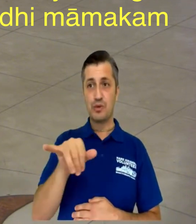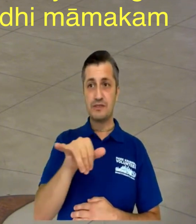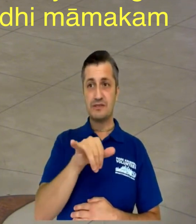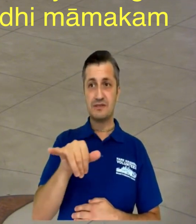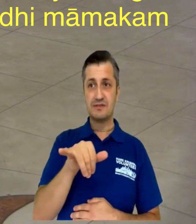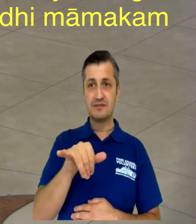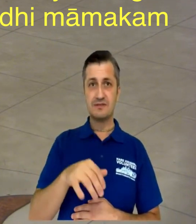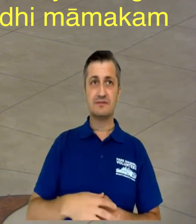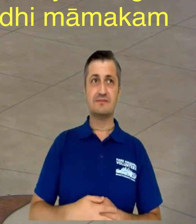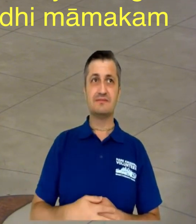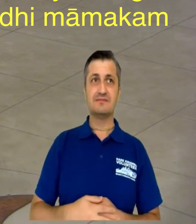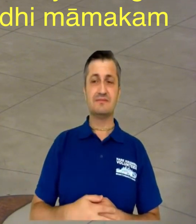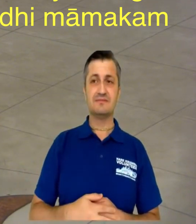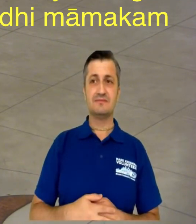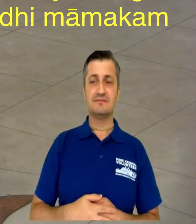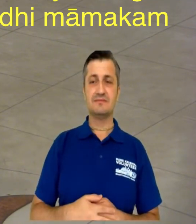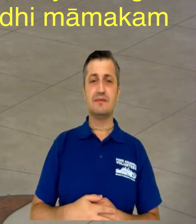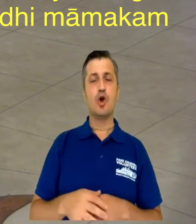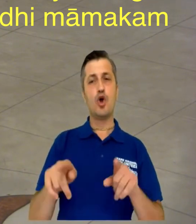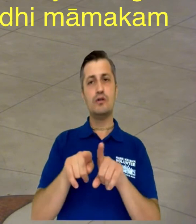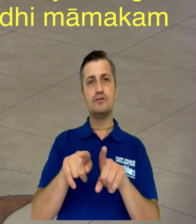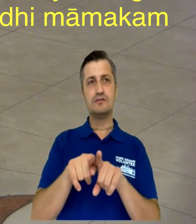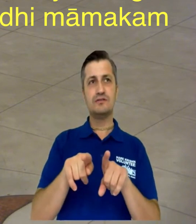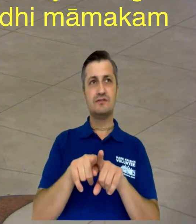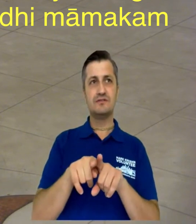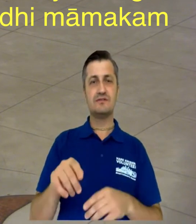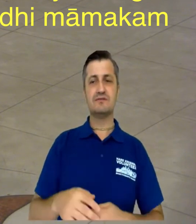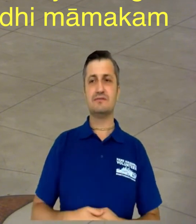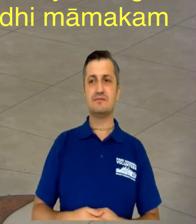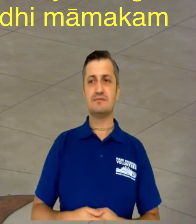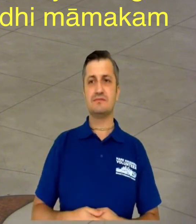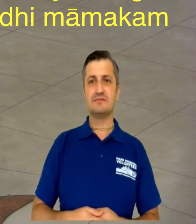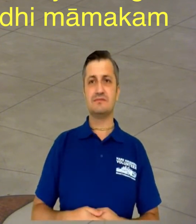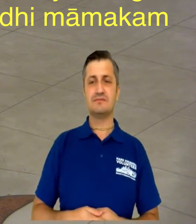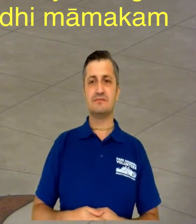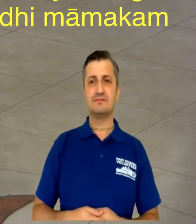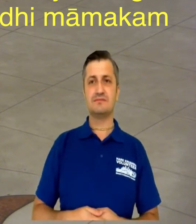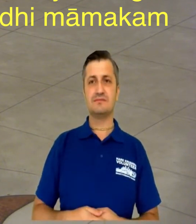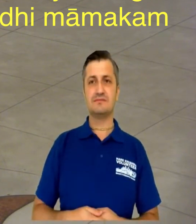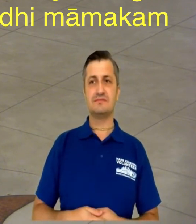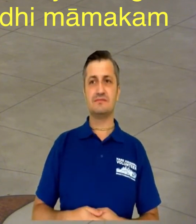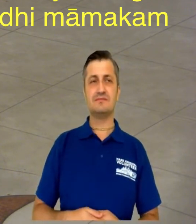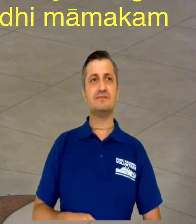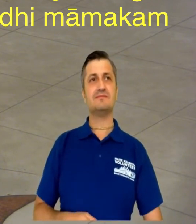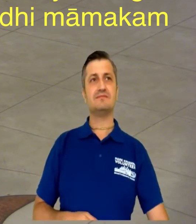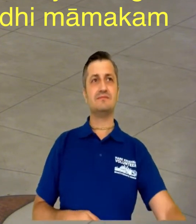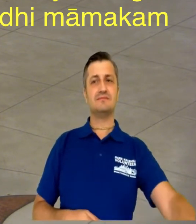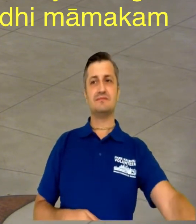Cha, also, Agna, in fire,